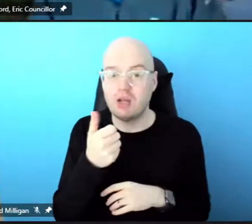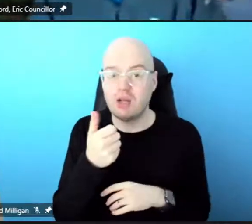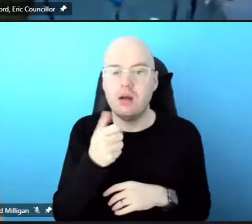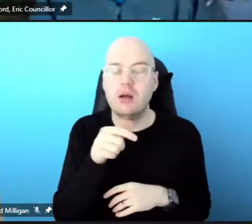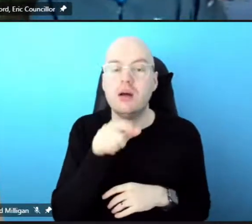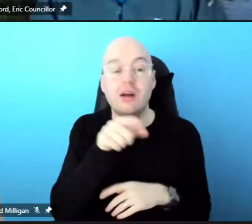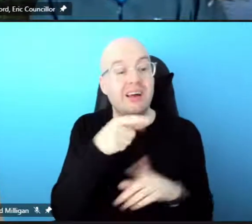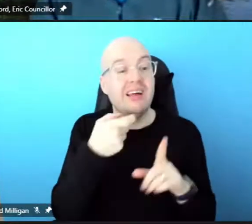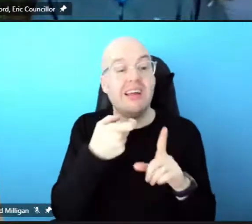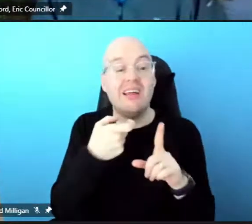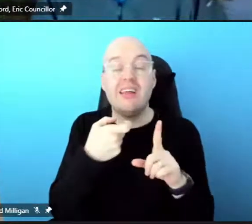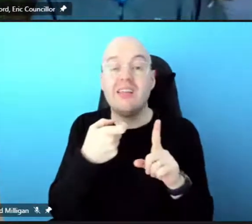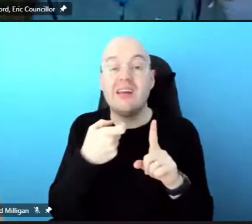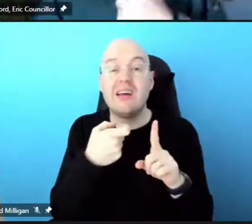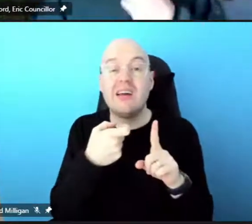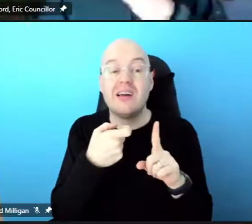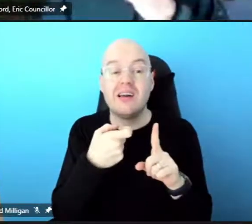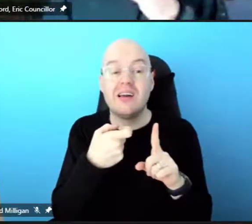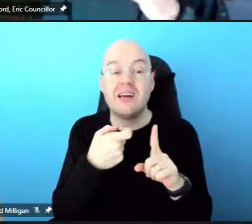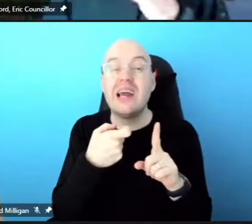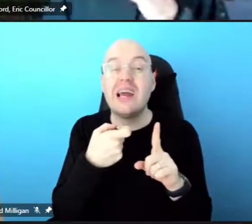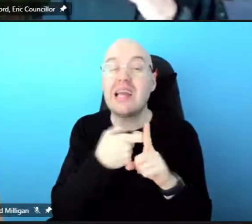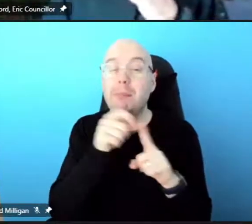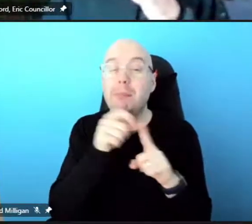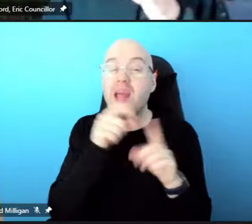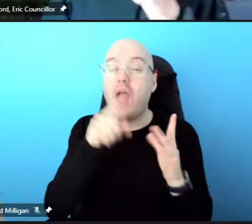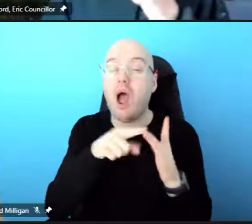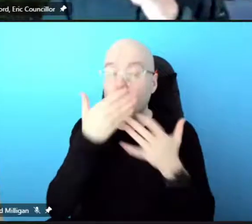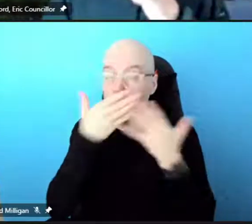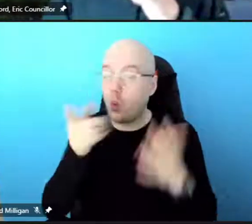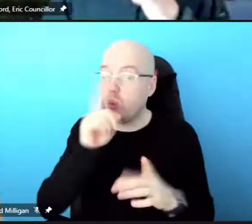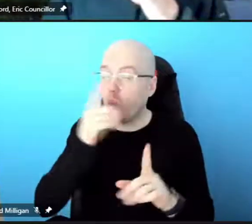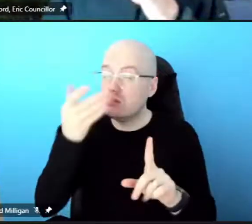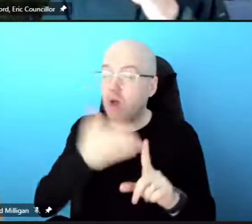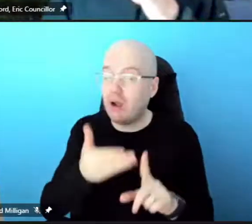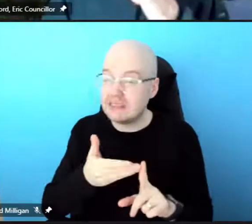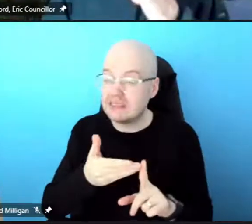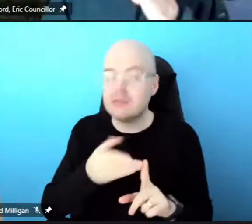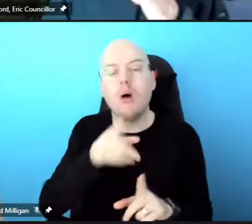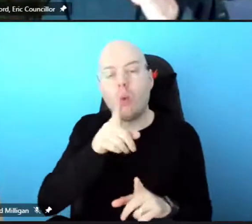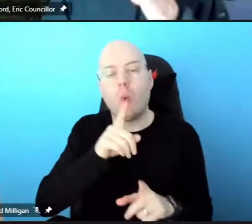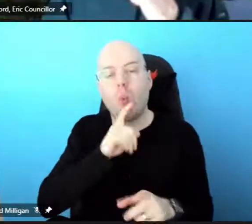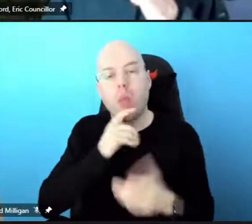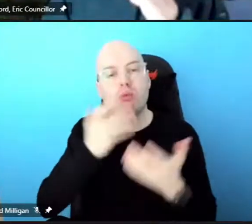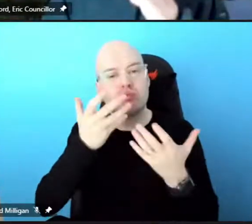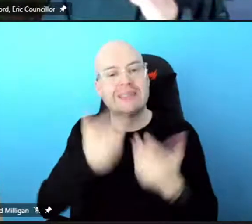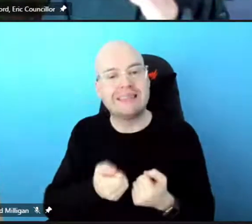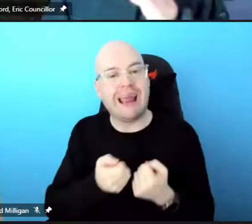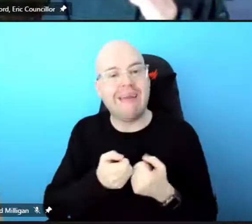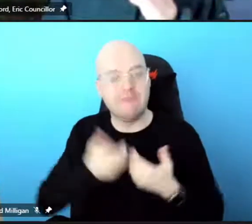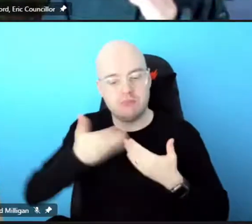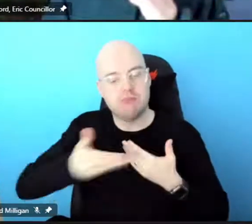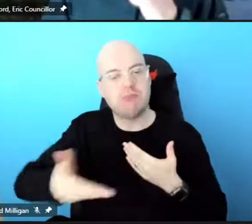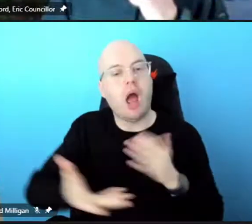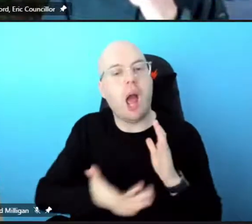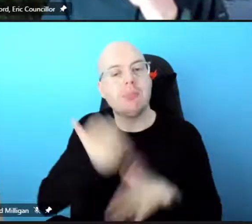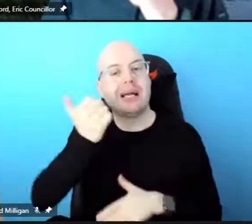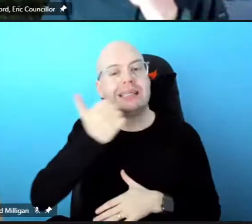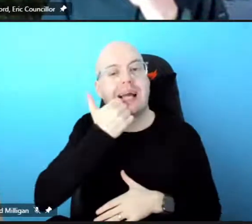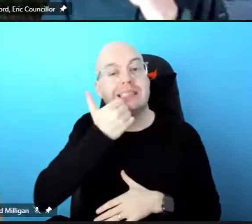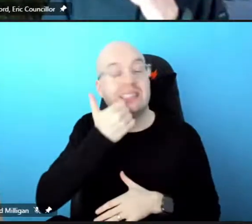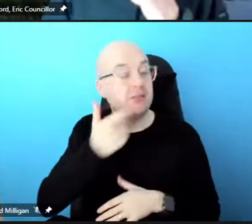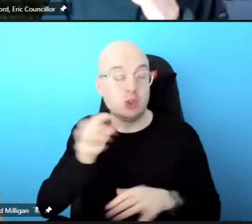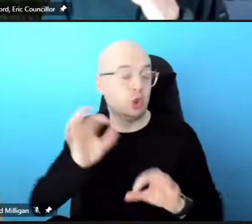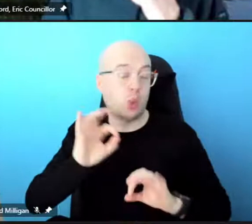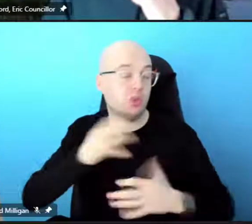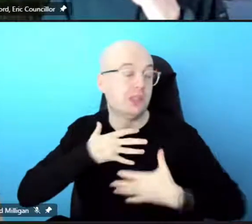set. And it means then when it appears in the annual report, you've been getting interim updates in terms of our progress, and there aren't any surprises in there for